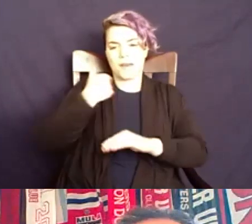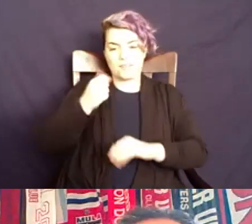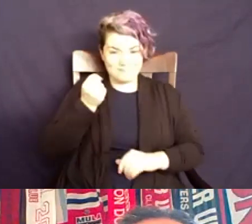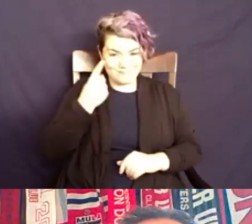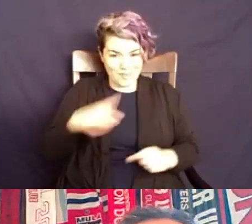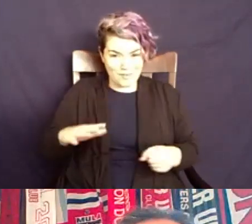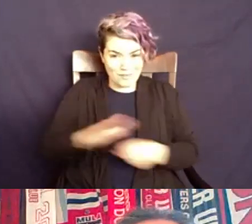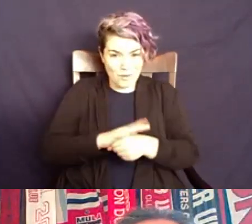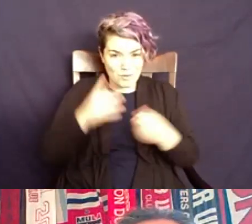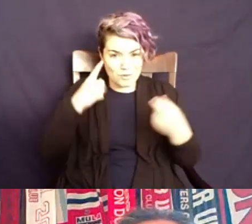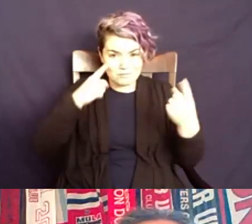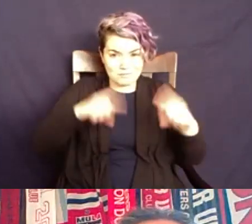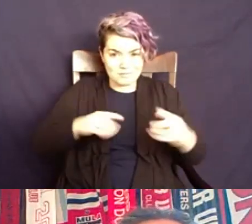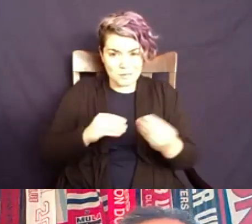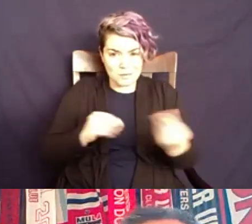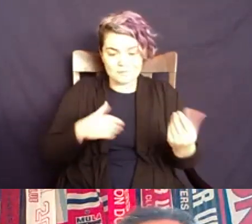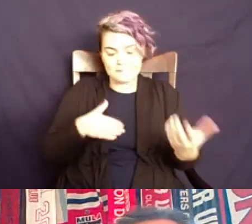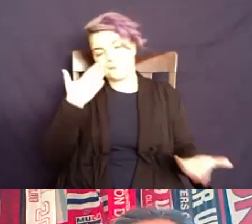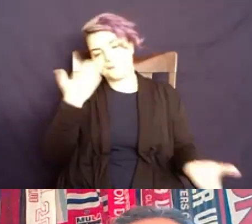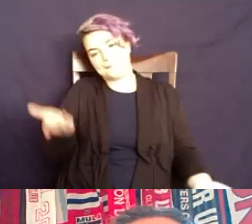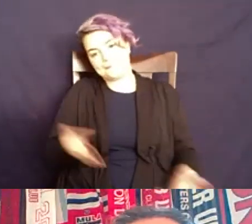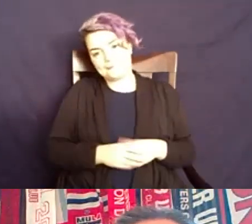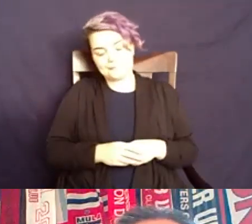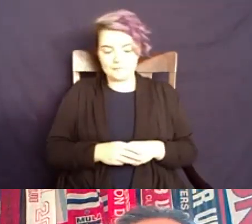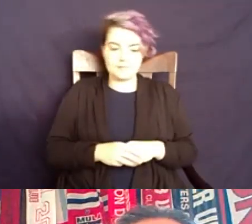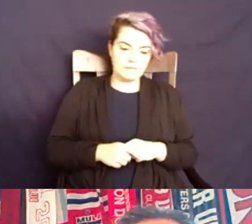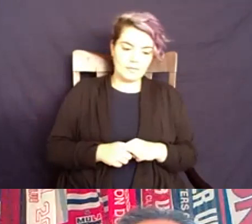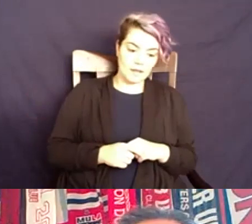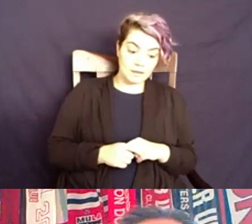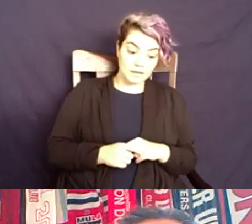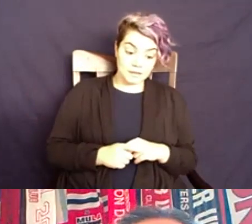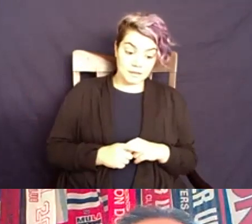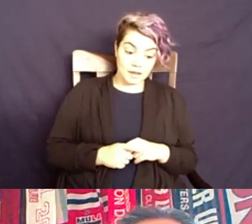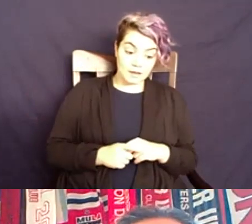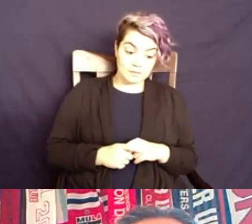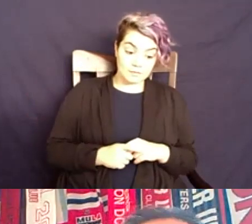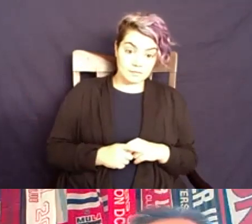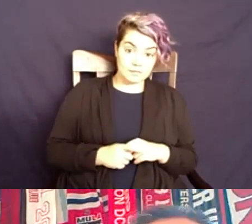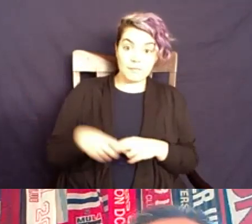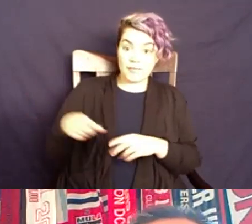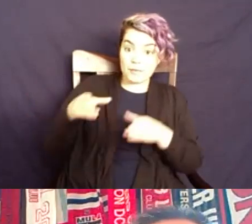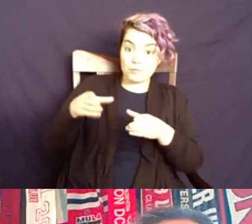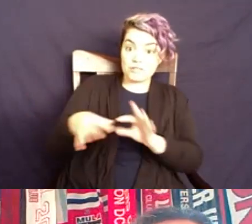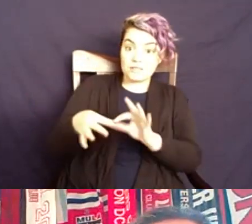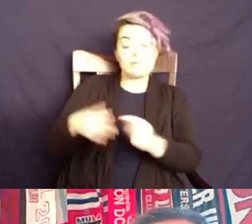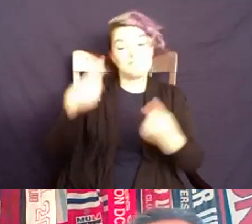is, but I couldn't agree more strongly with the person who made that comment. So thank